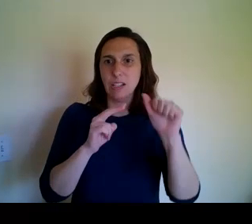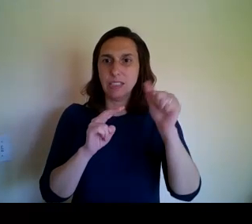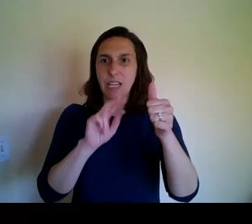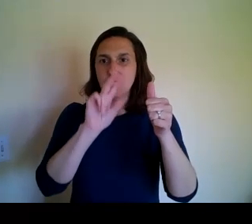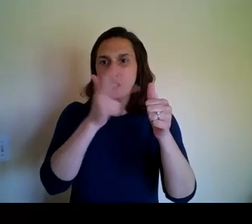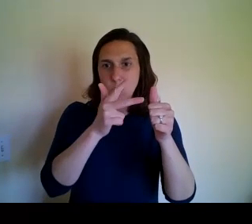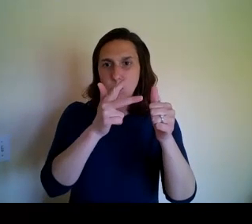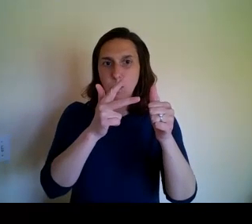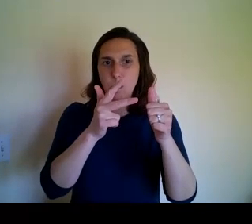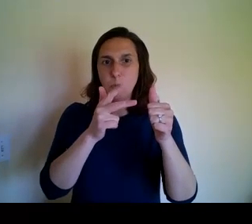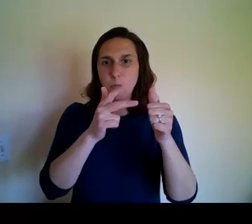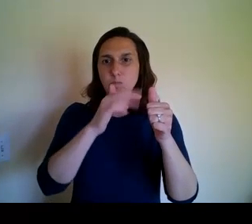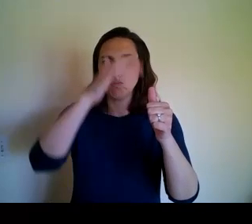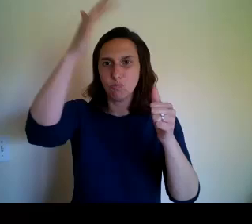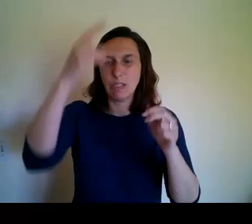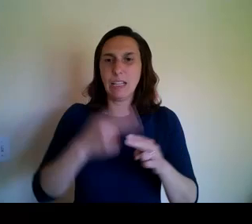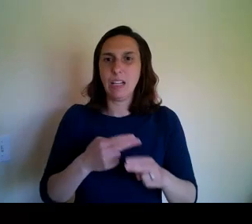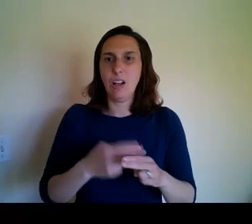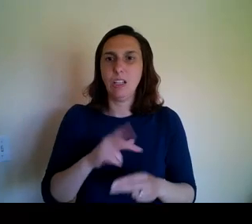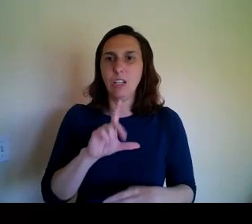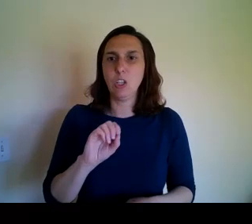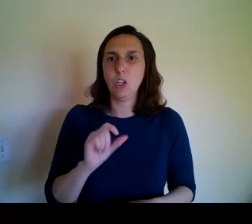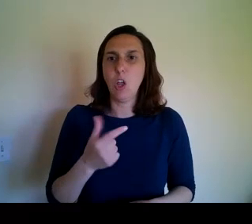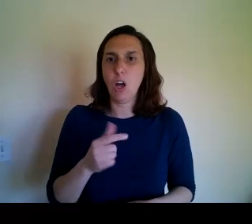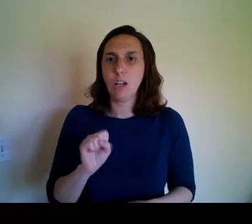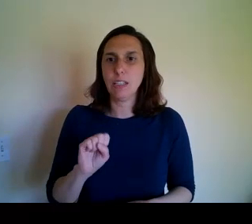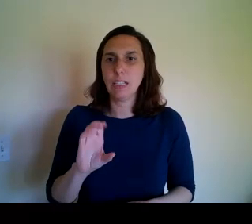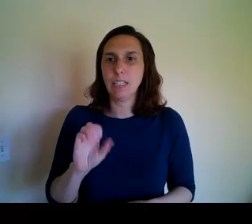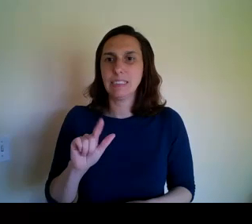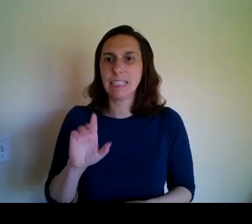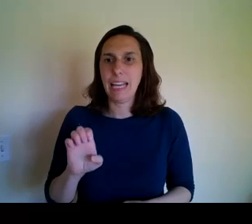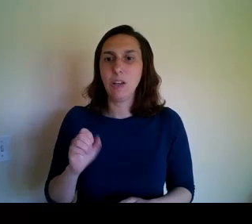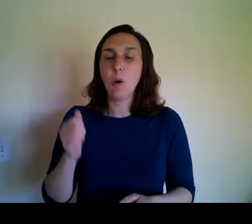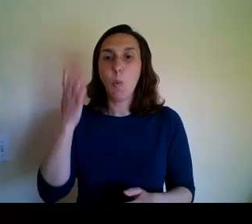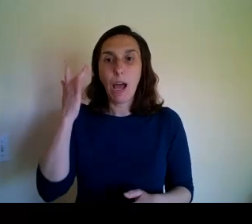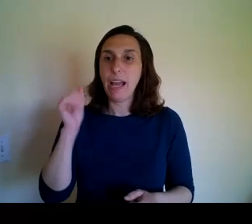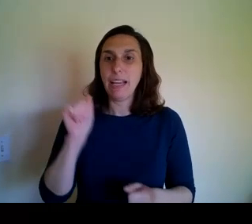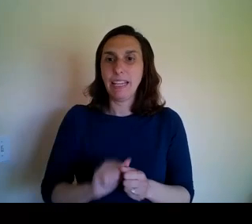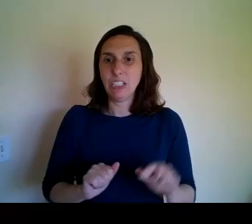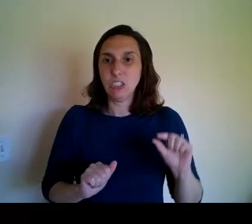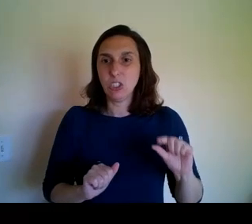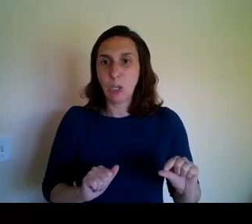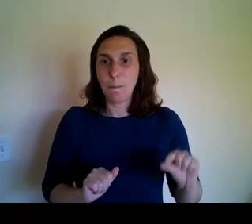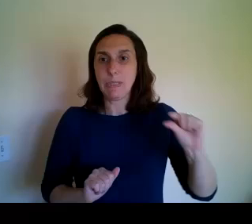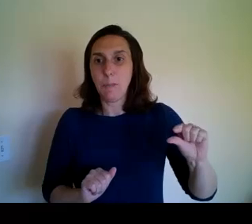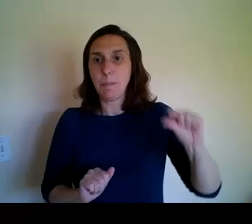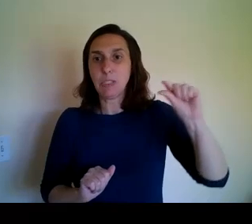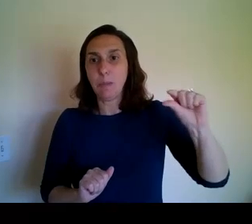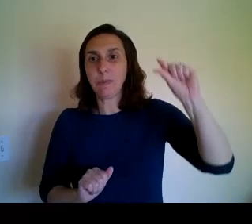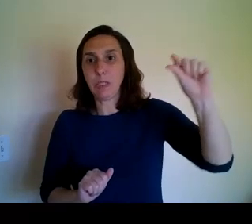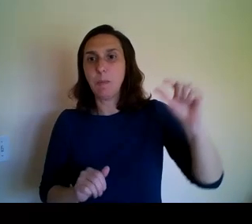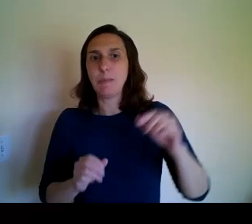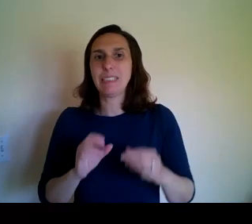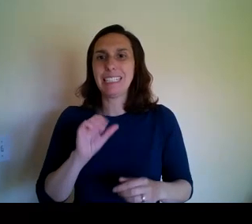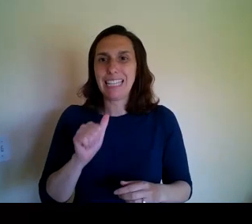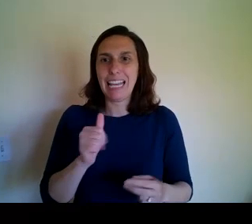10 cubed, and so on. And that's called a log scale because each jump between here gets 10 times further, 10 times